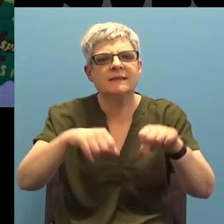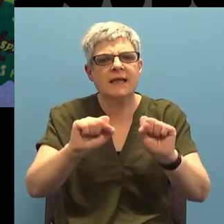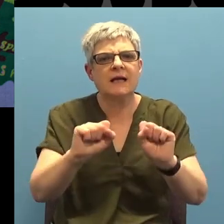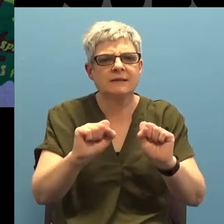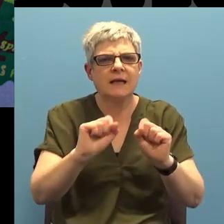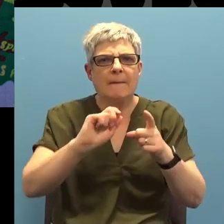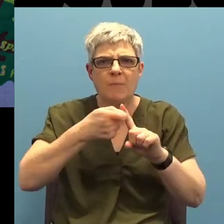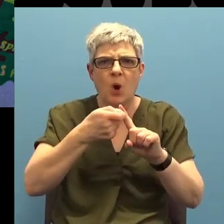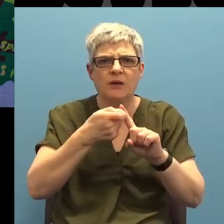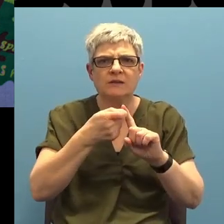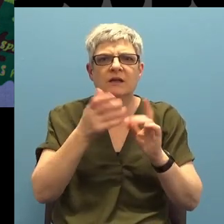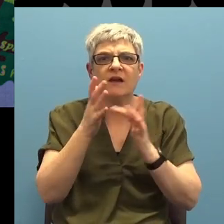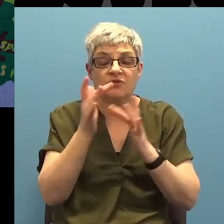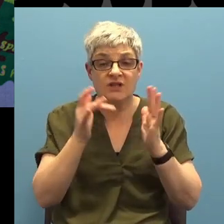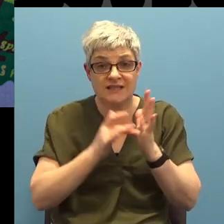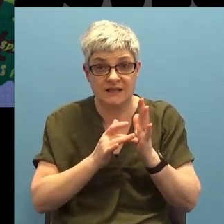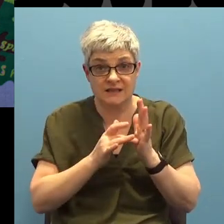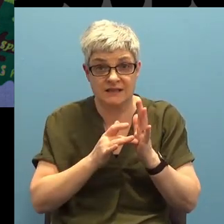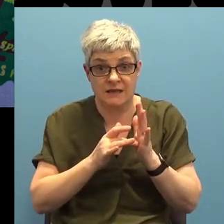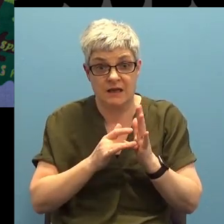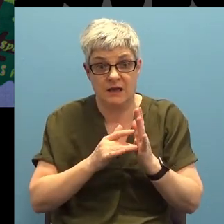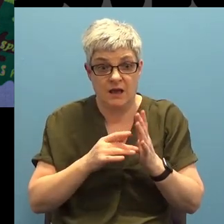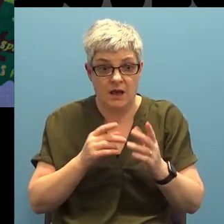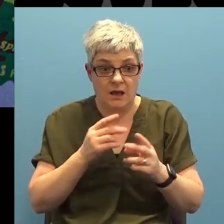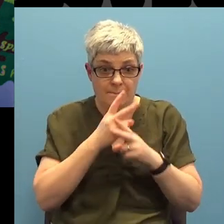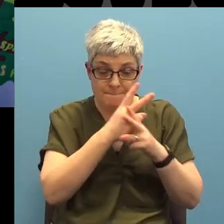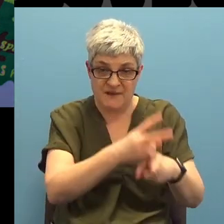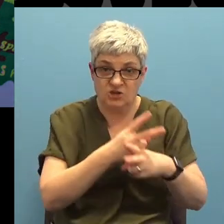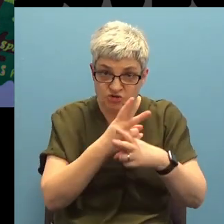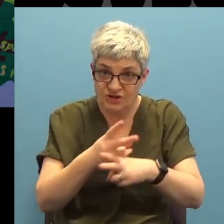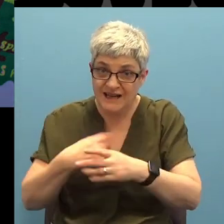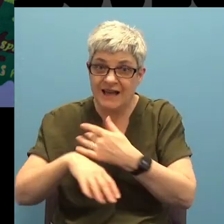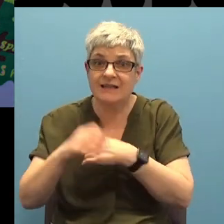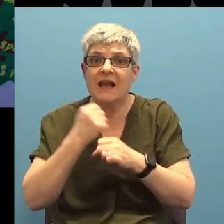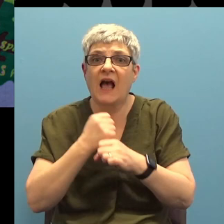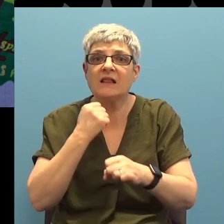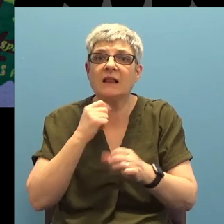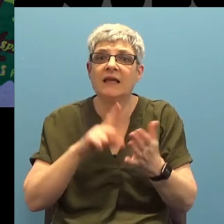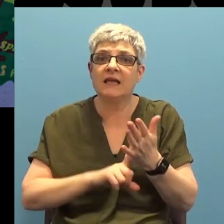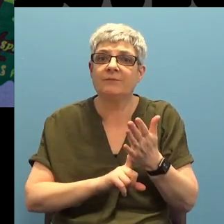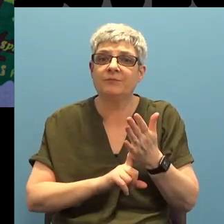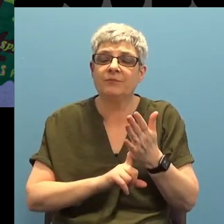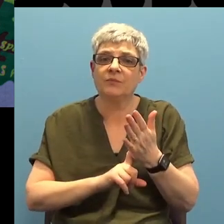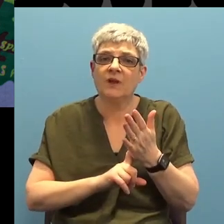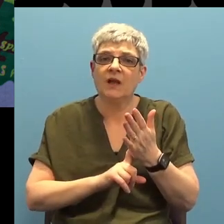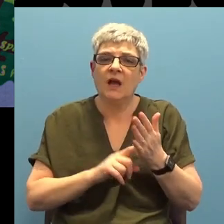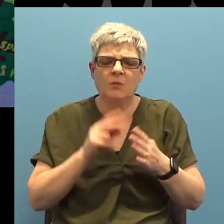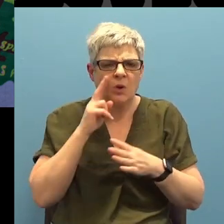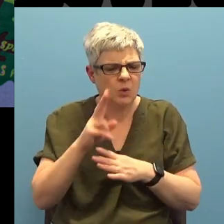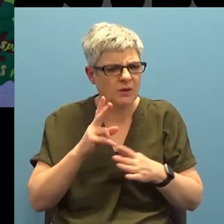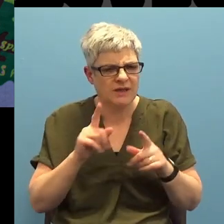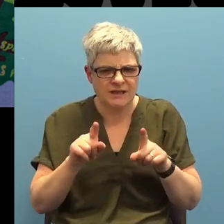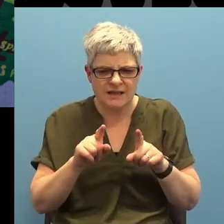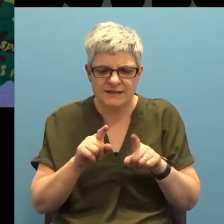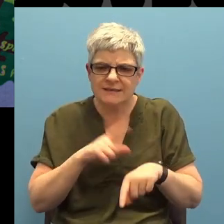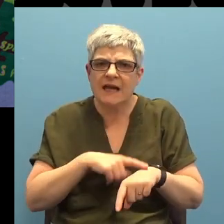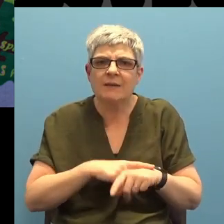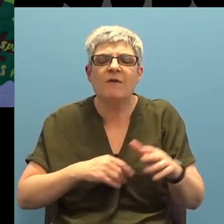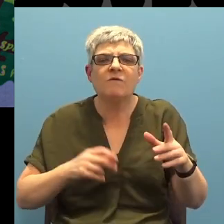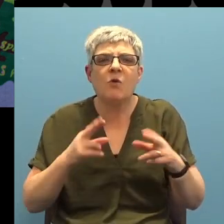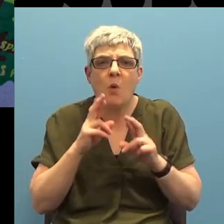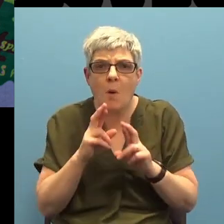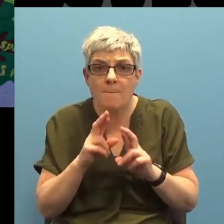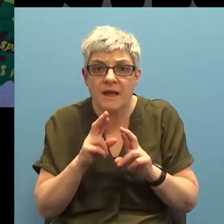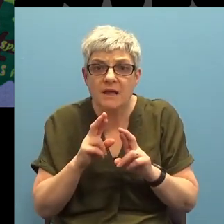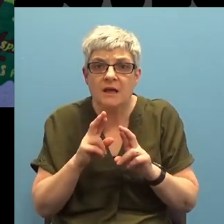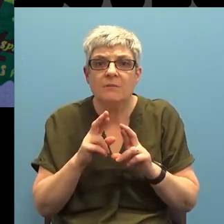pad of Jesus' Galilean ministry. And the events we're going to look at today are full of hope, but they're also full of declarations of